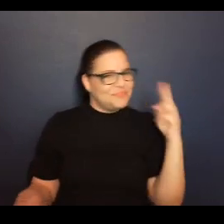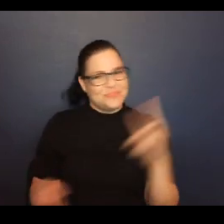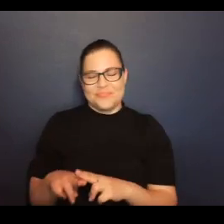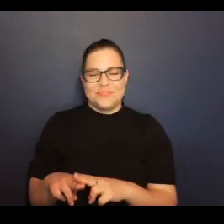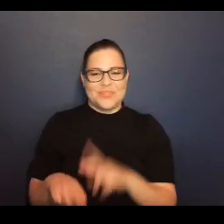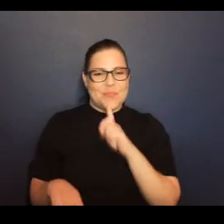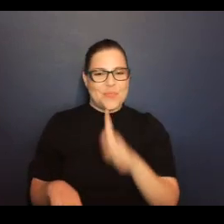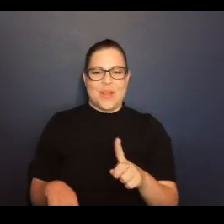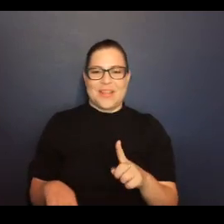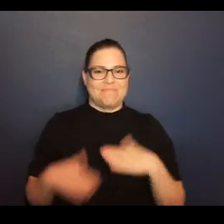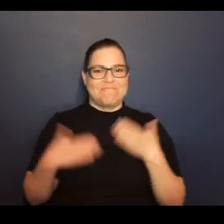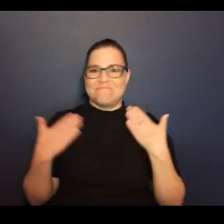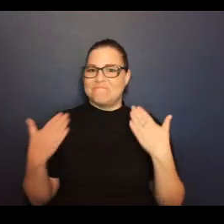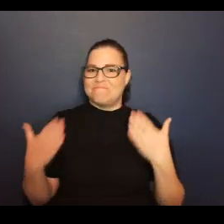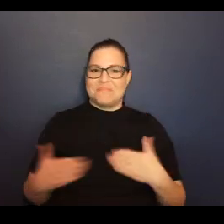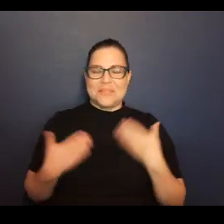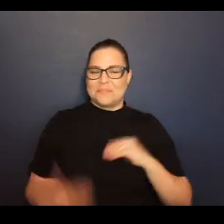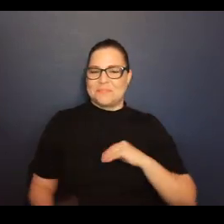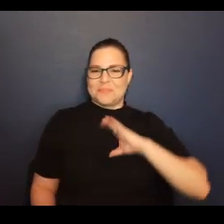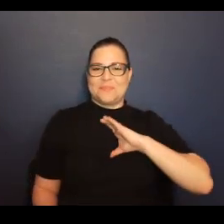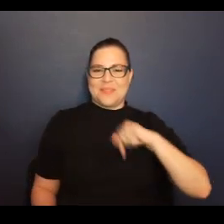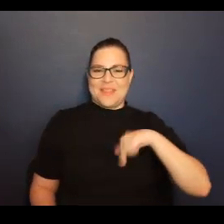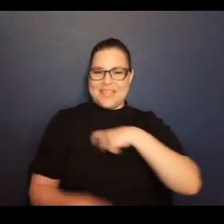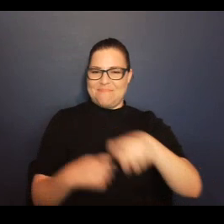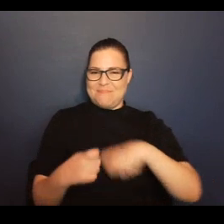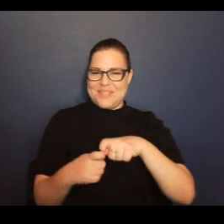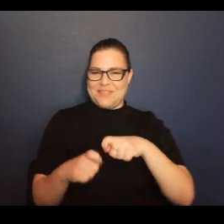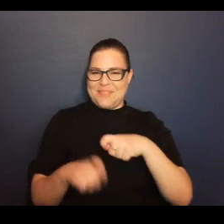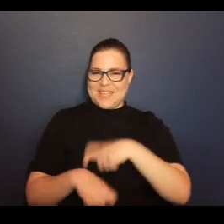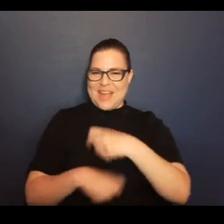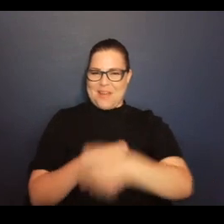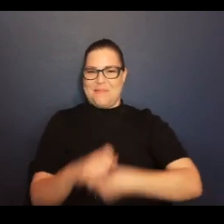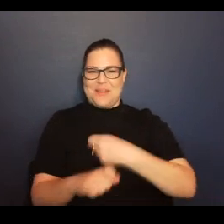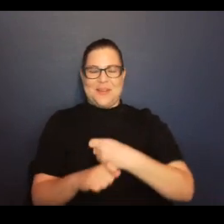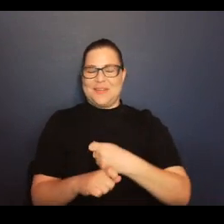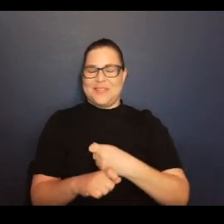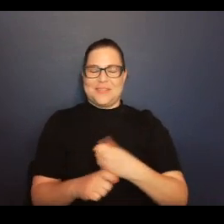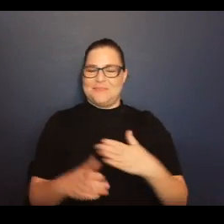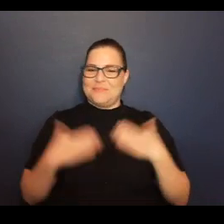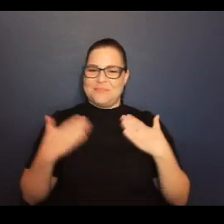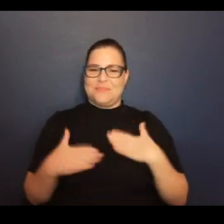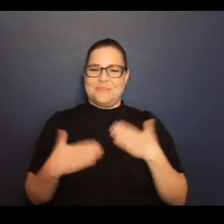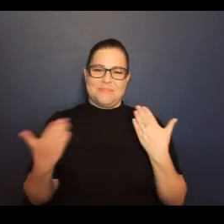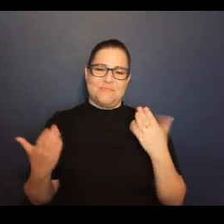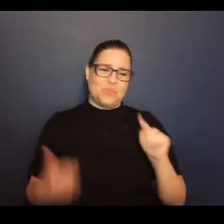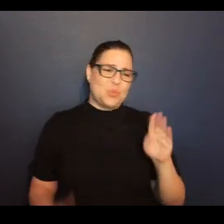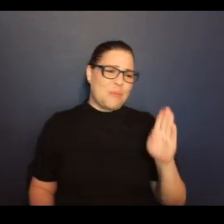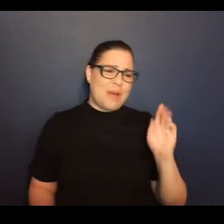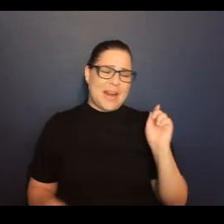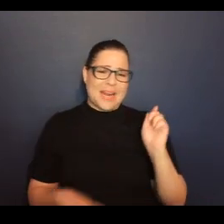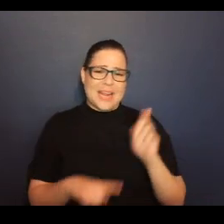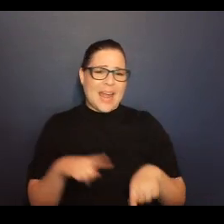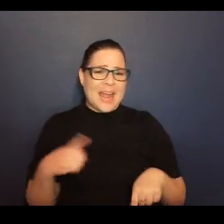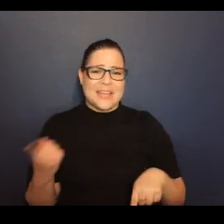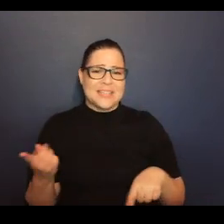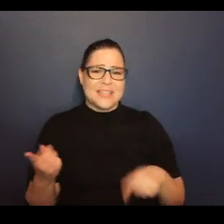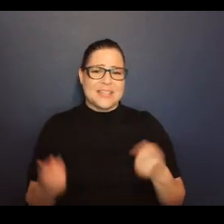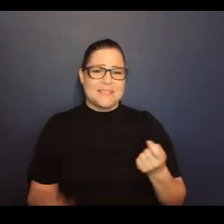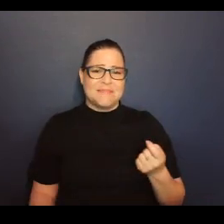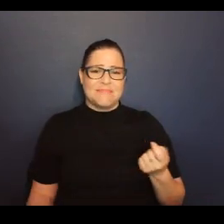just cheerful. This time of the season is always great. Too bad we can't put it in a bottle and